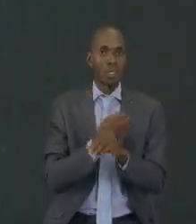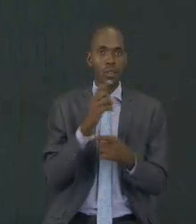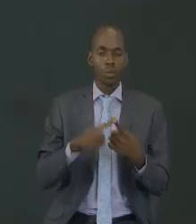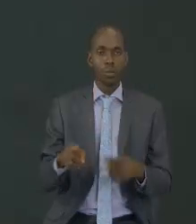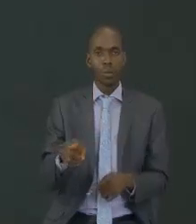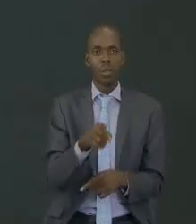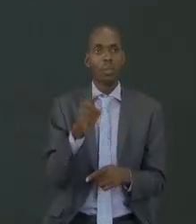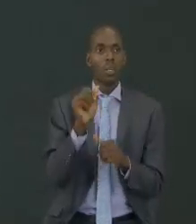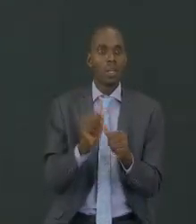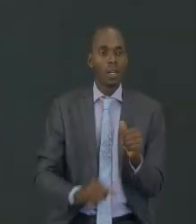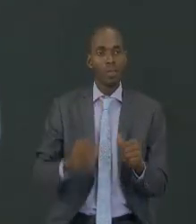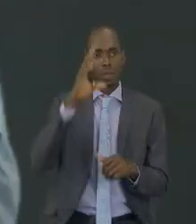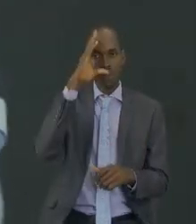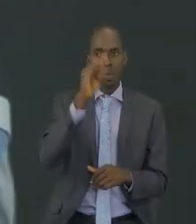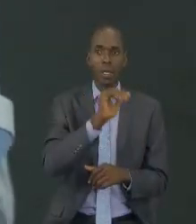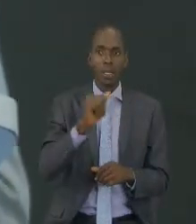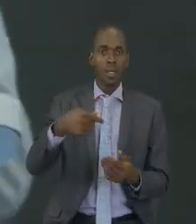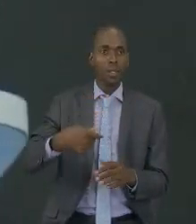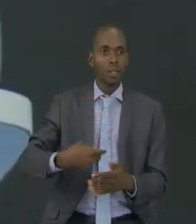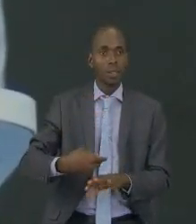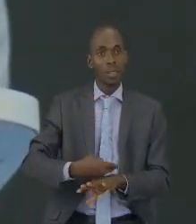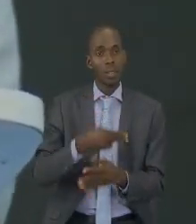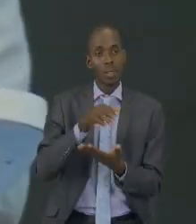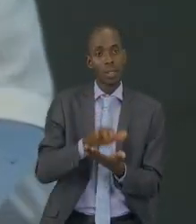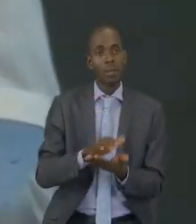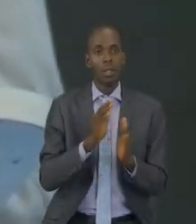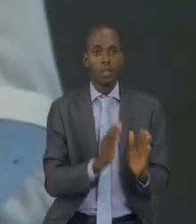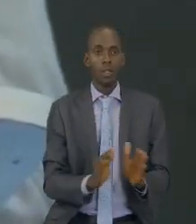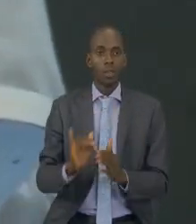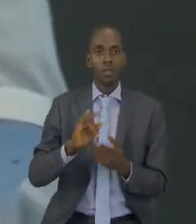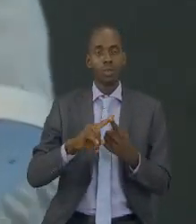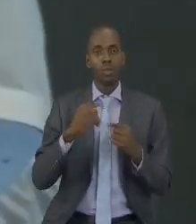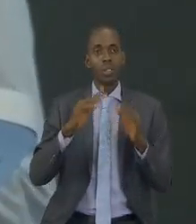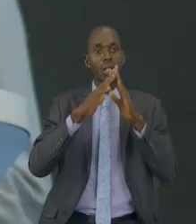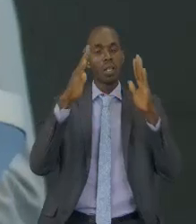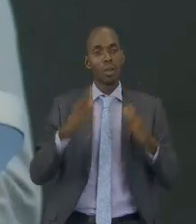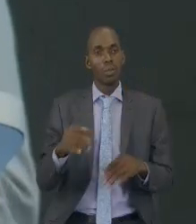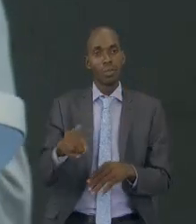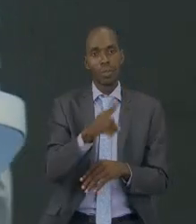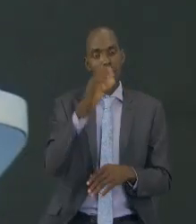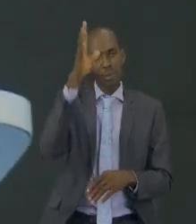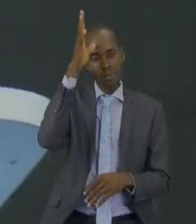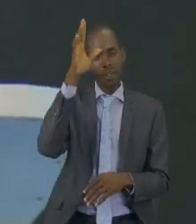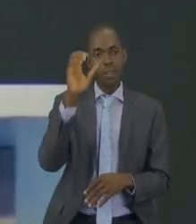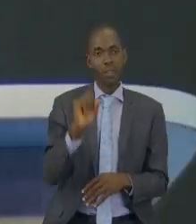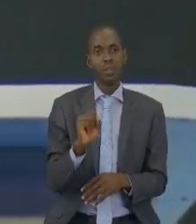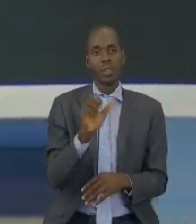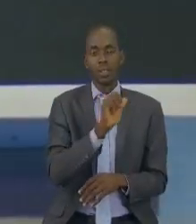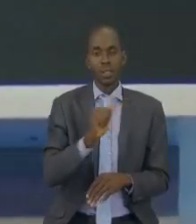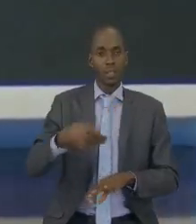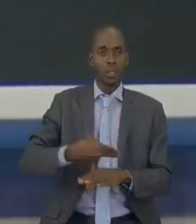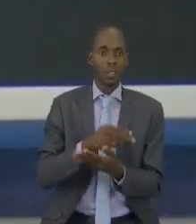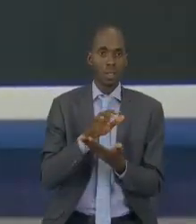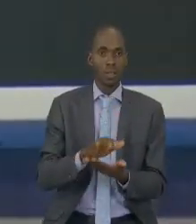them every man a lamb according to the house of their fathers, a lamb